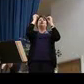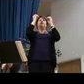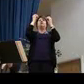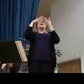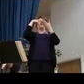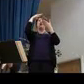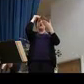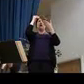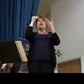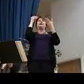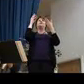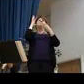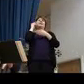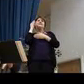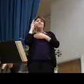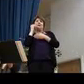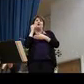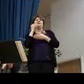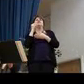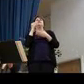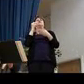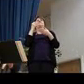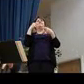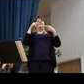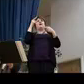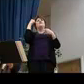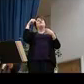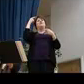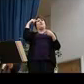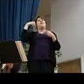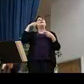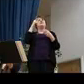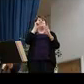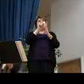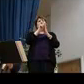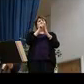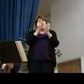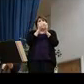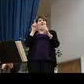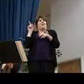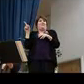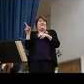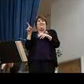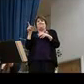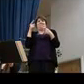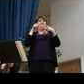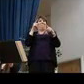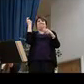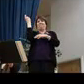moment. Without them, this occasion of celebration would not be possible.